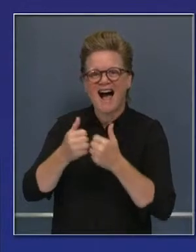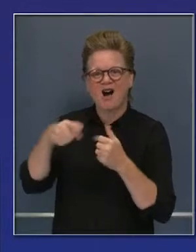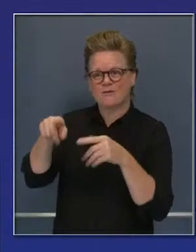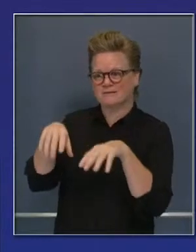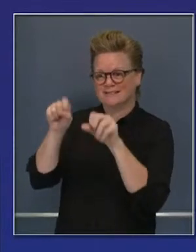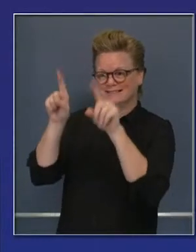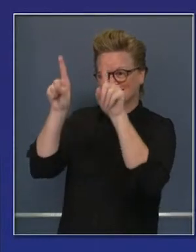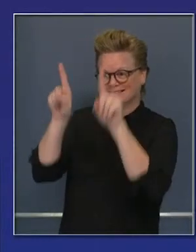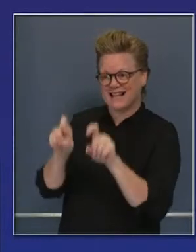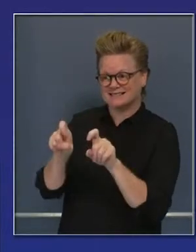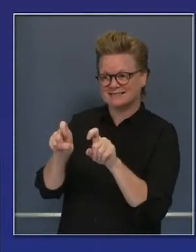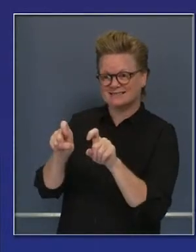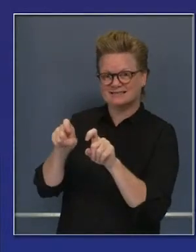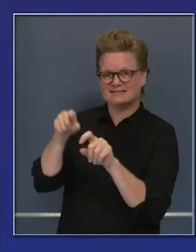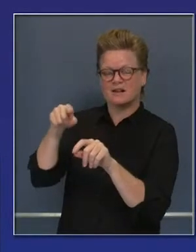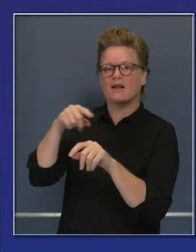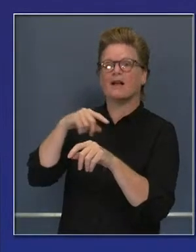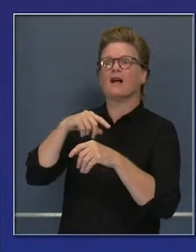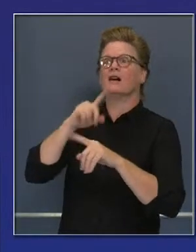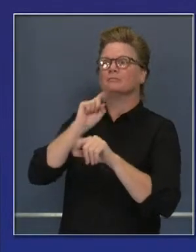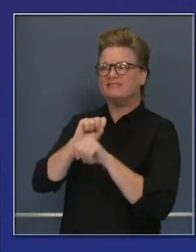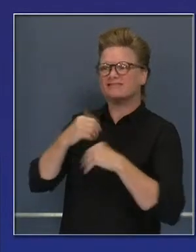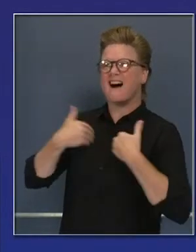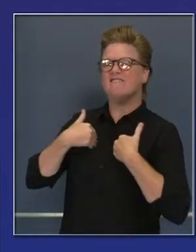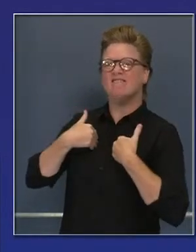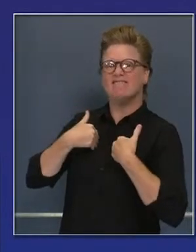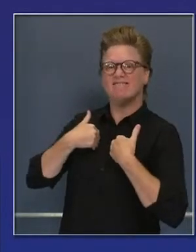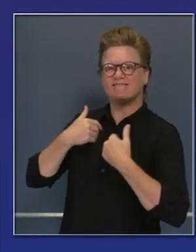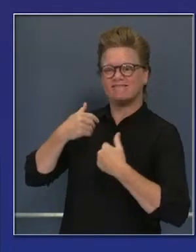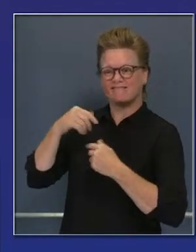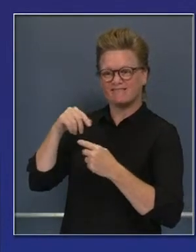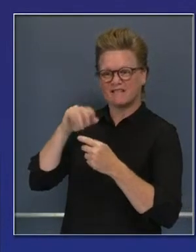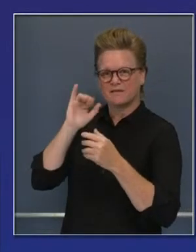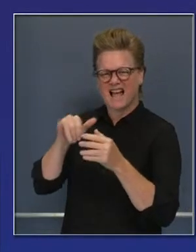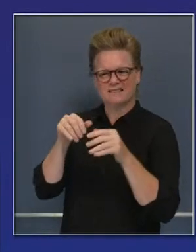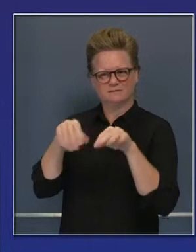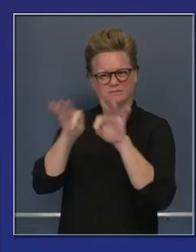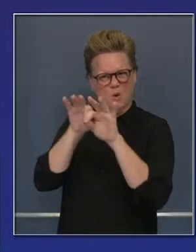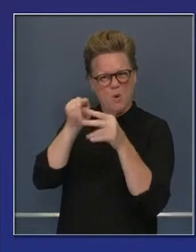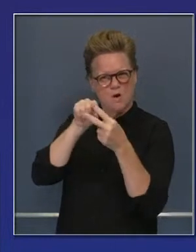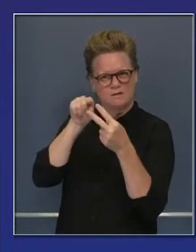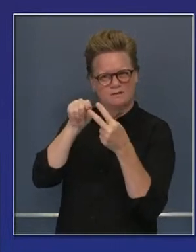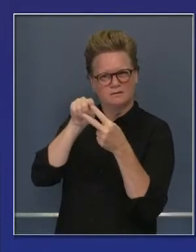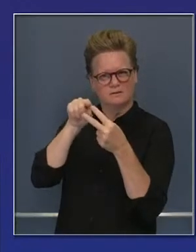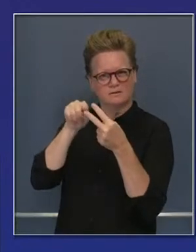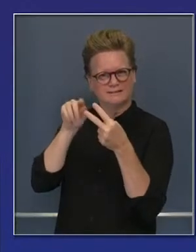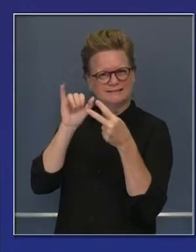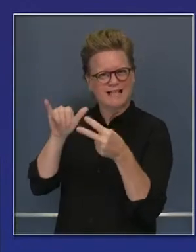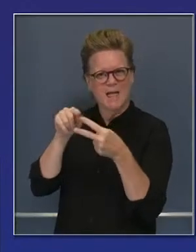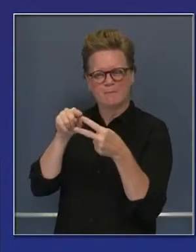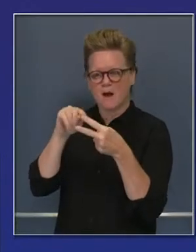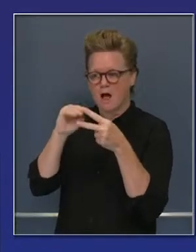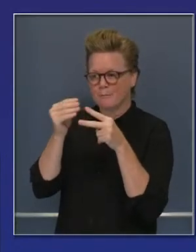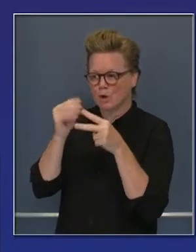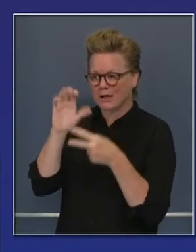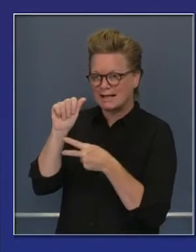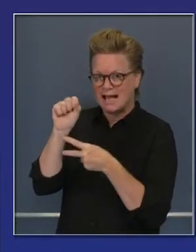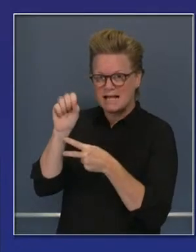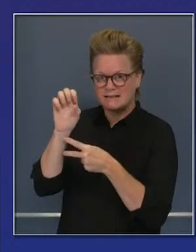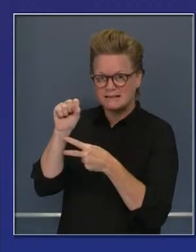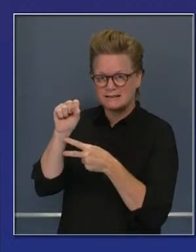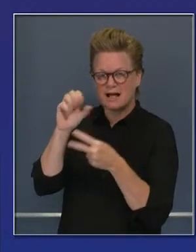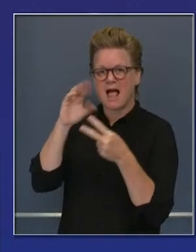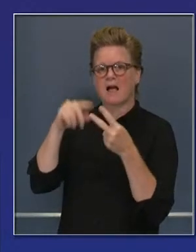people that are tested, and that's the percentage of people that test positive. Dr. Galley, in a moment, will come